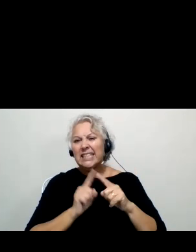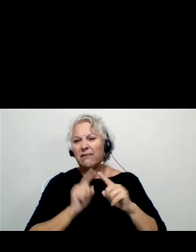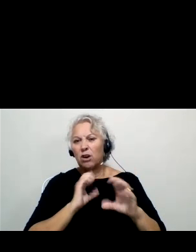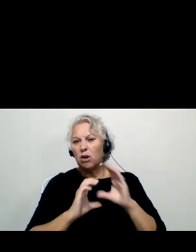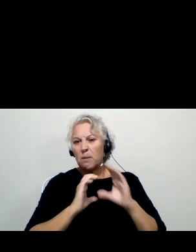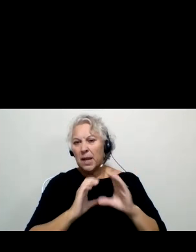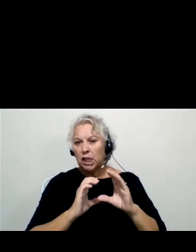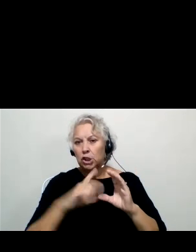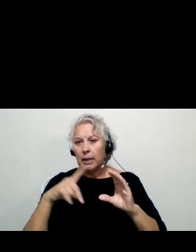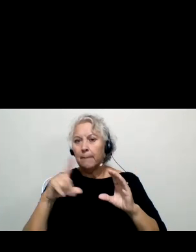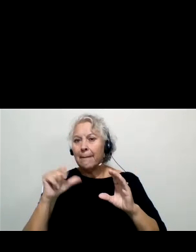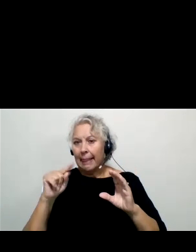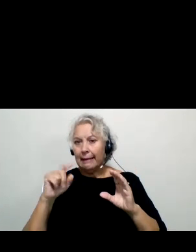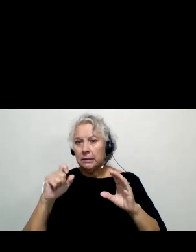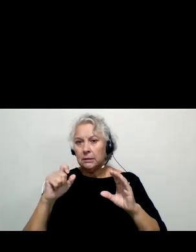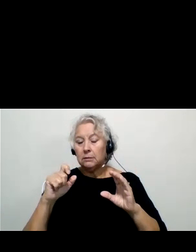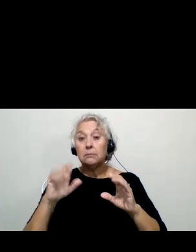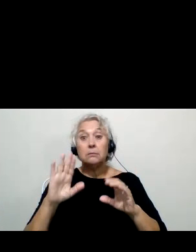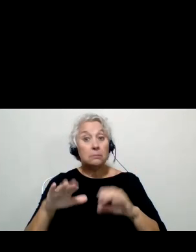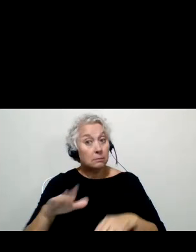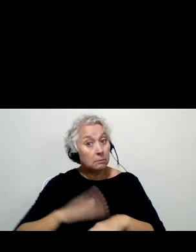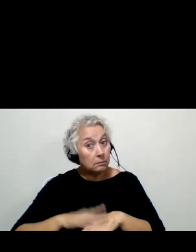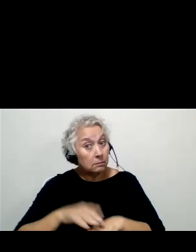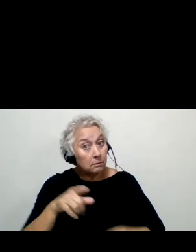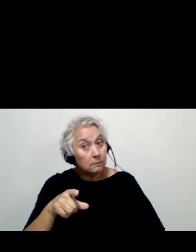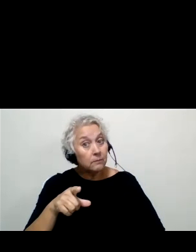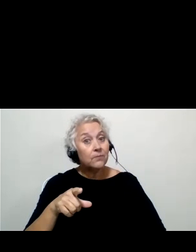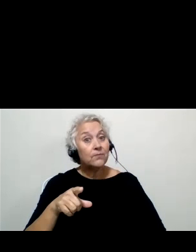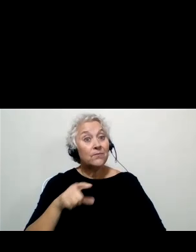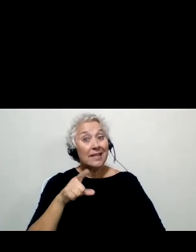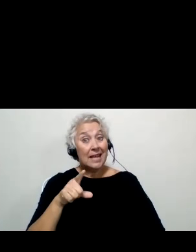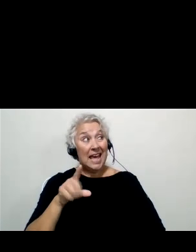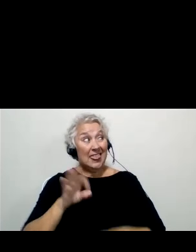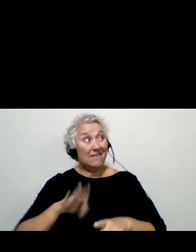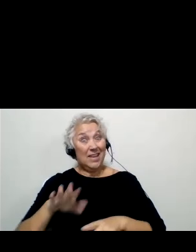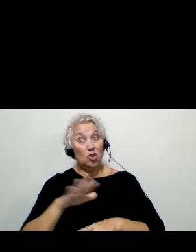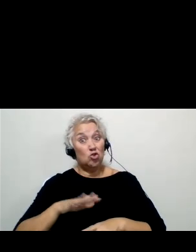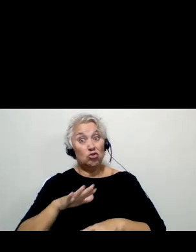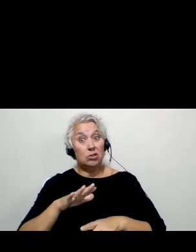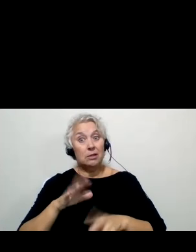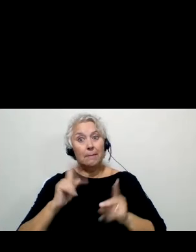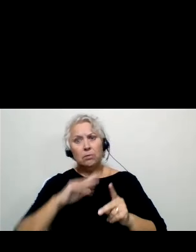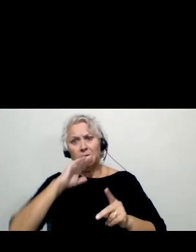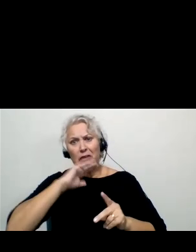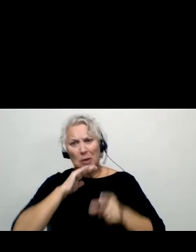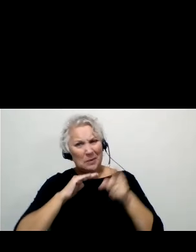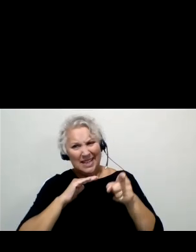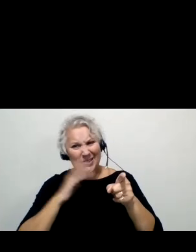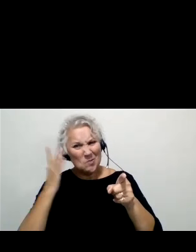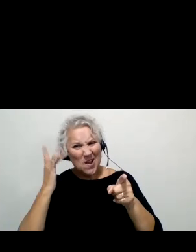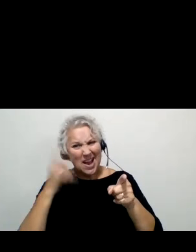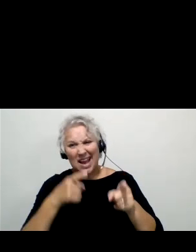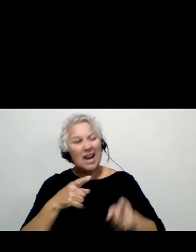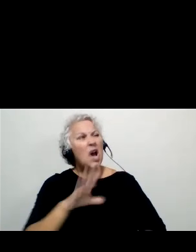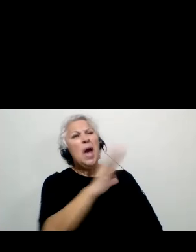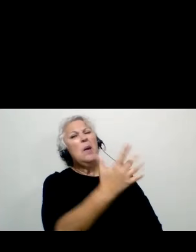communication plates. Now, I will tell you that in the field, people get frustrated with this because they're like, okay,